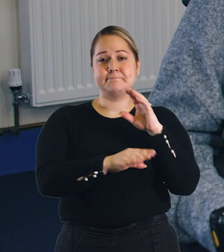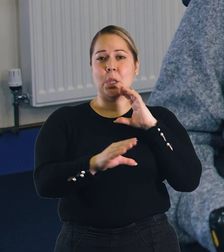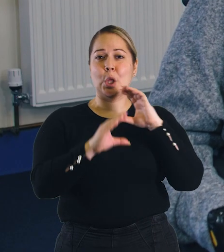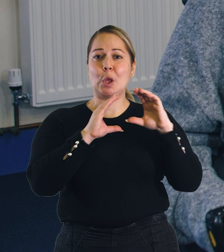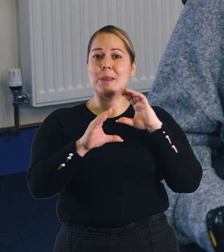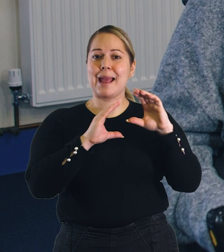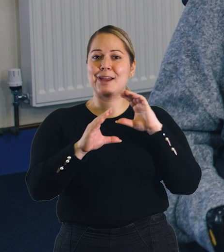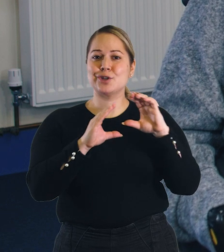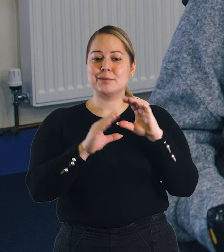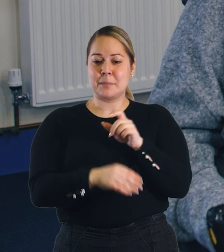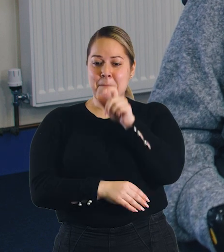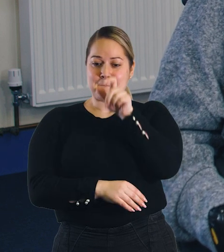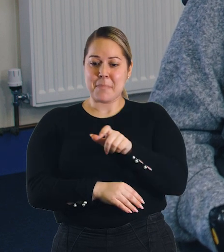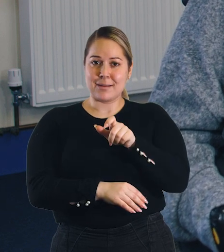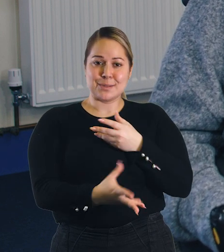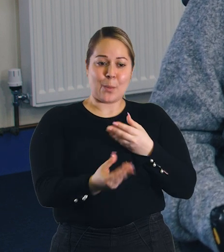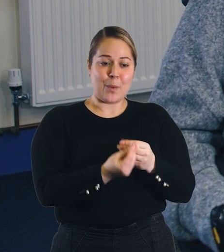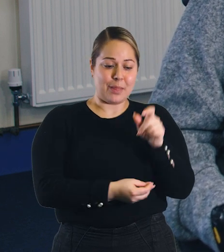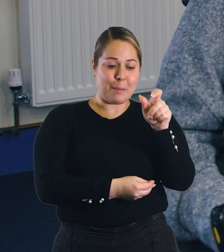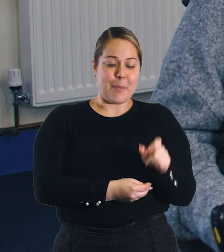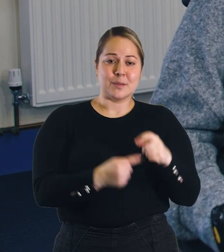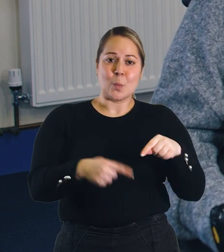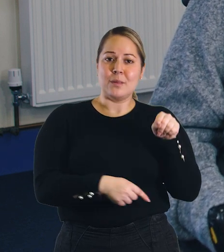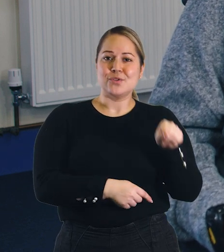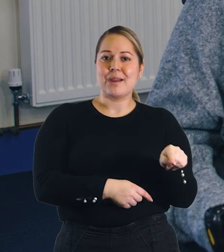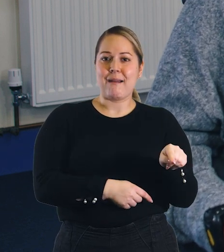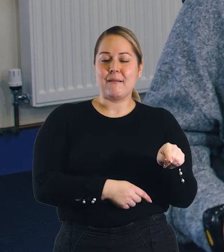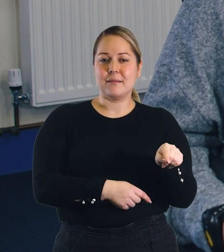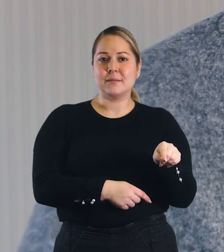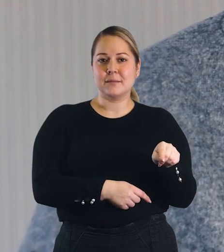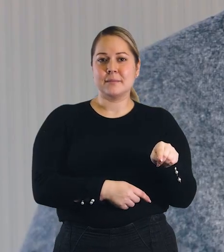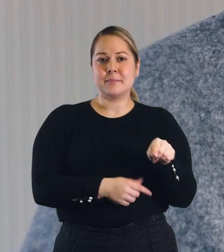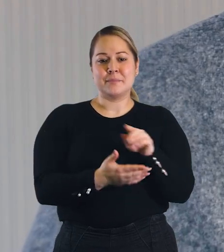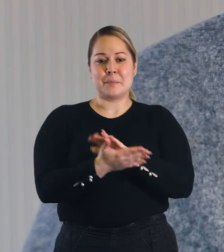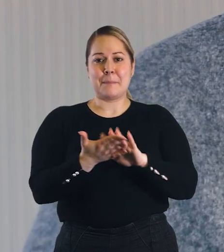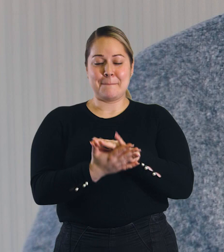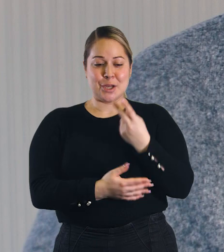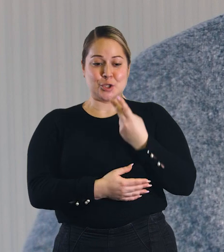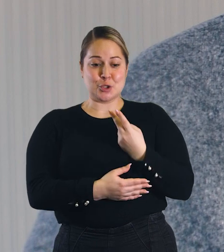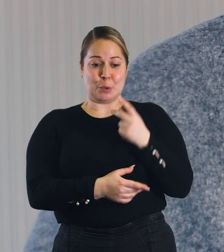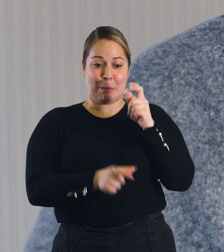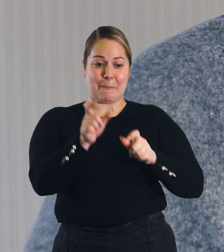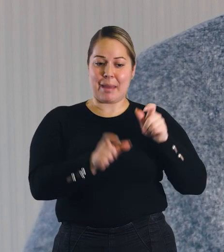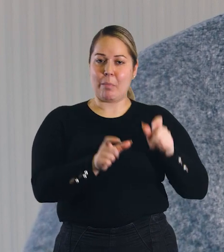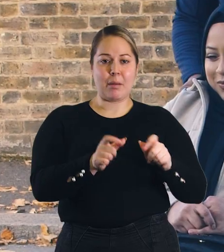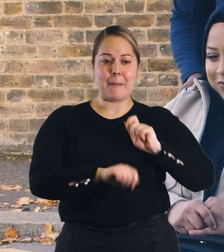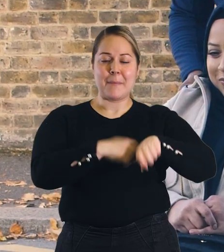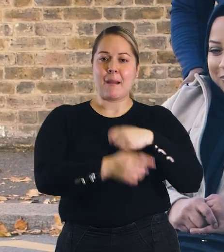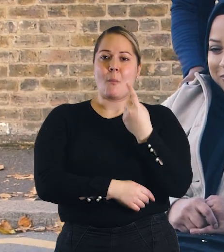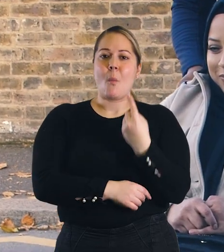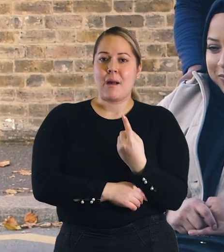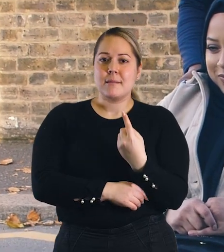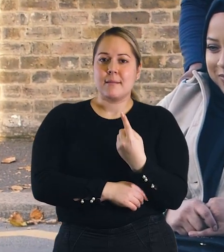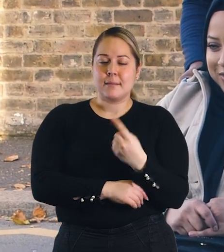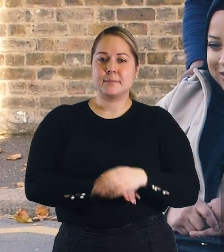the communication between you and the person pushing the chair. So rather than you being 2 people, you